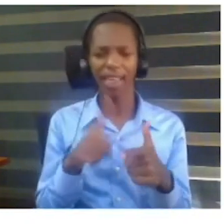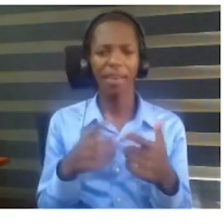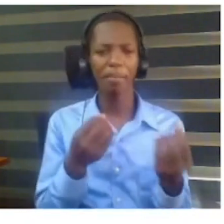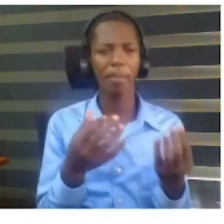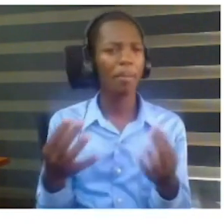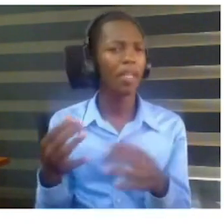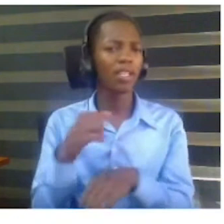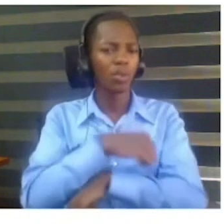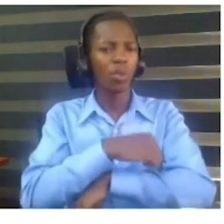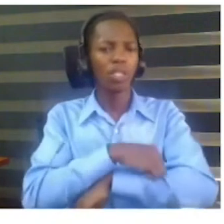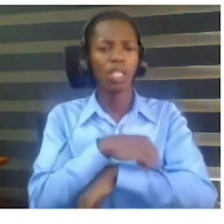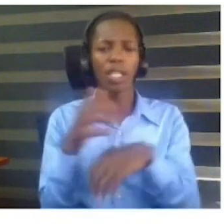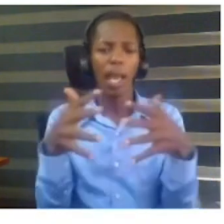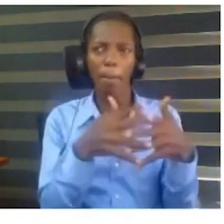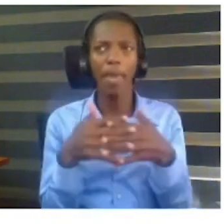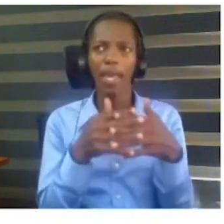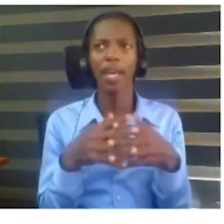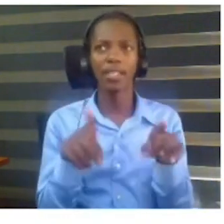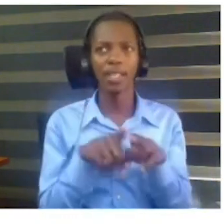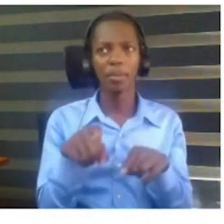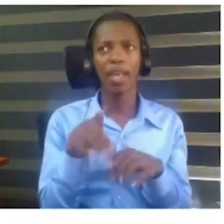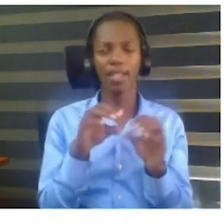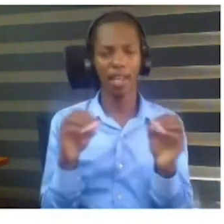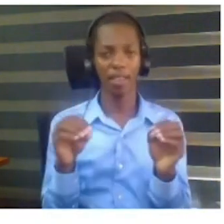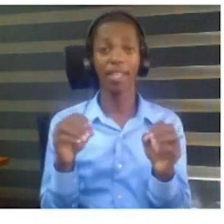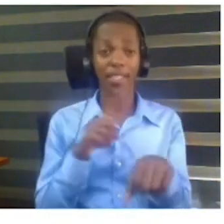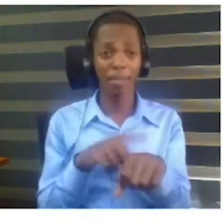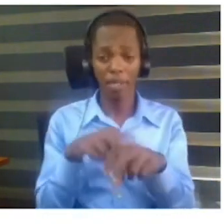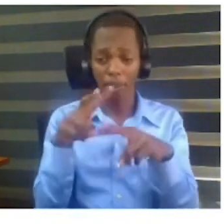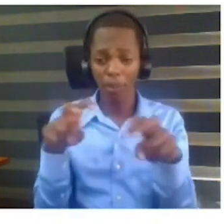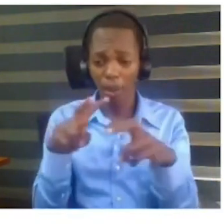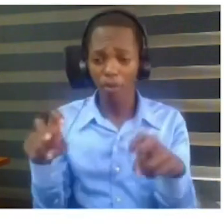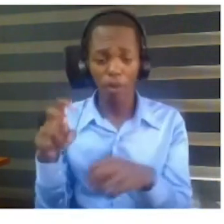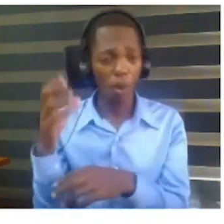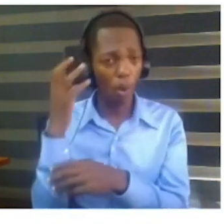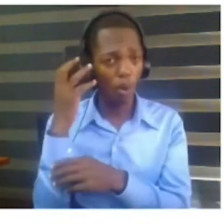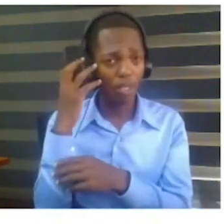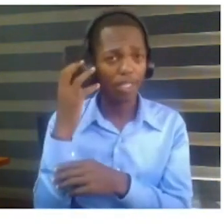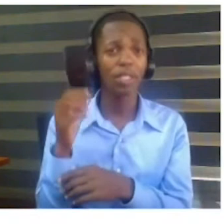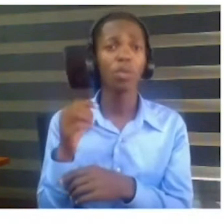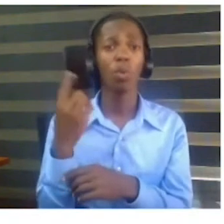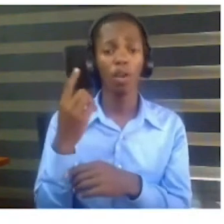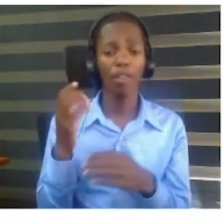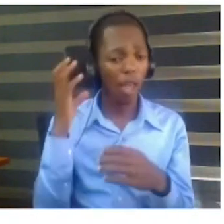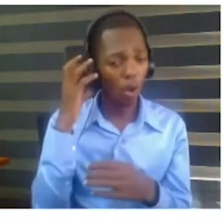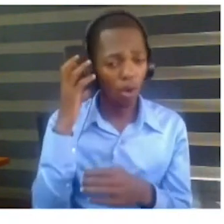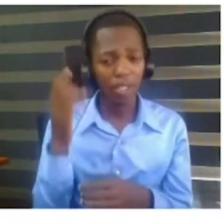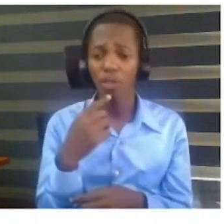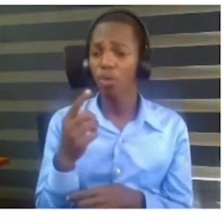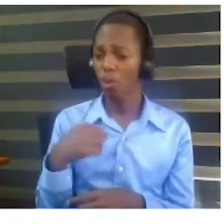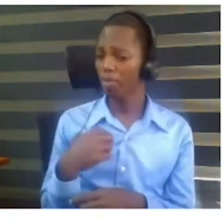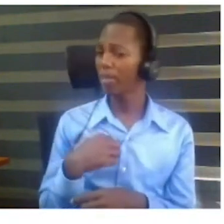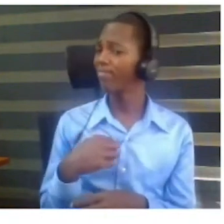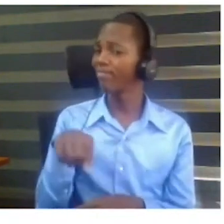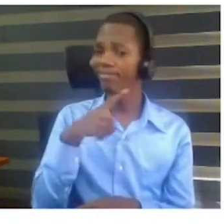this. When I was looking for colleges to attend, one of the colleges told me, you know, we don't have a